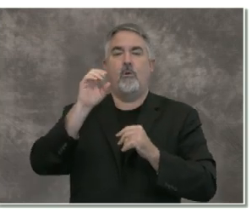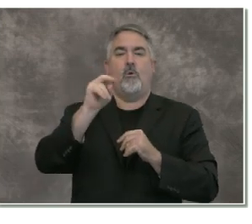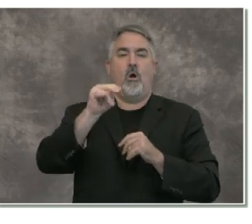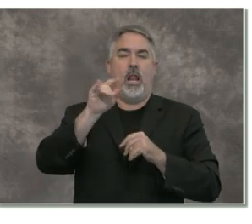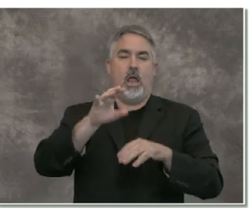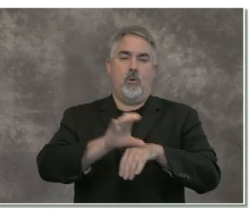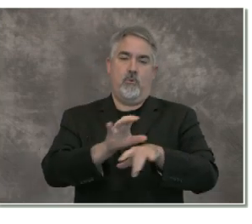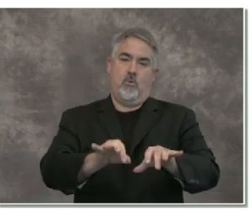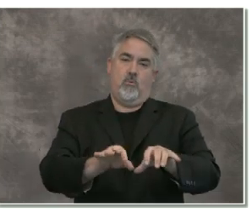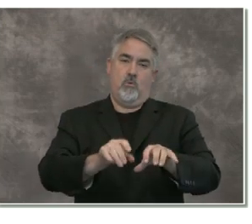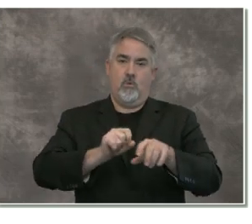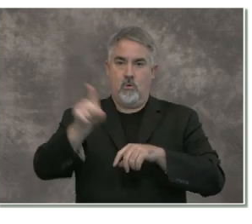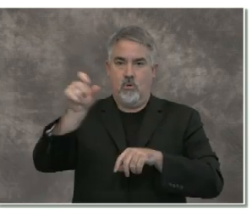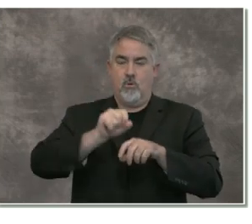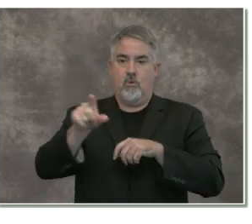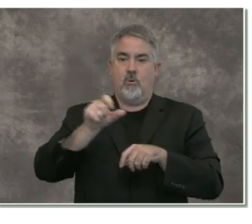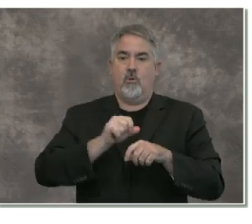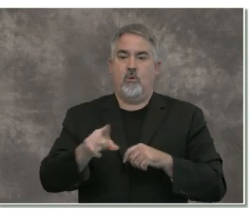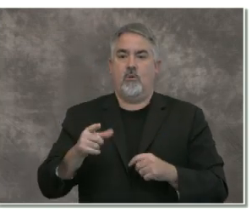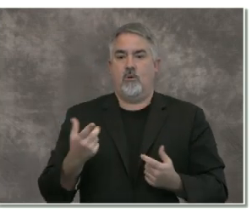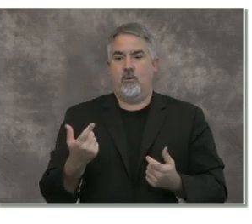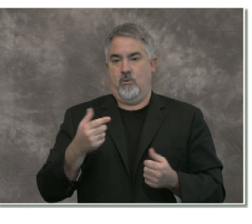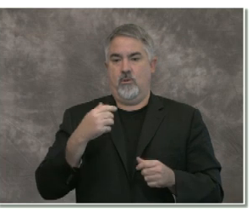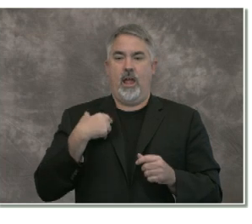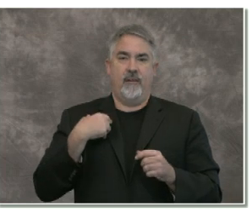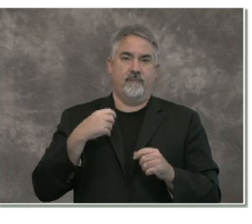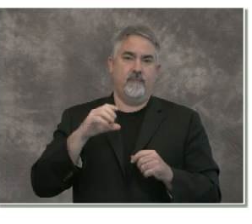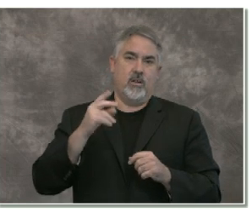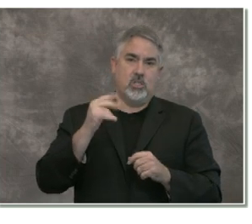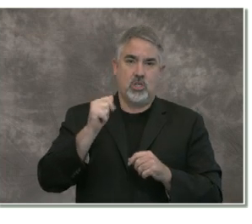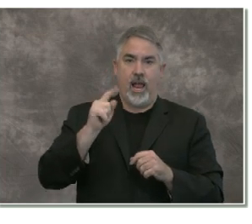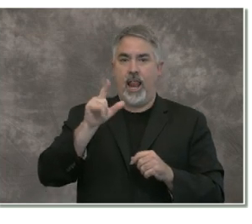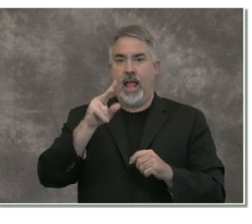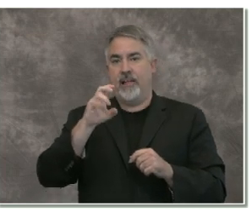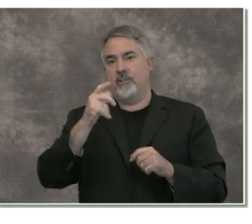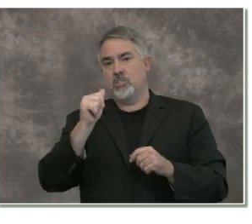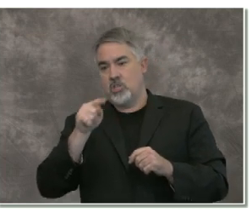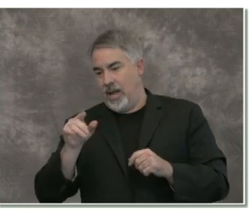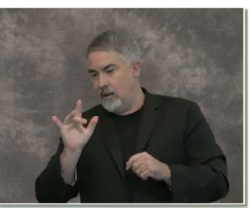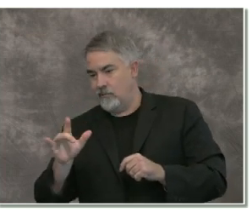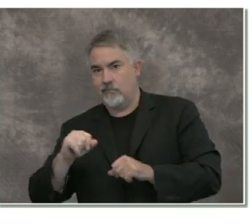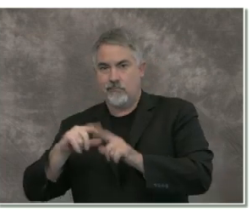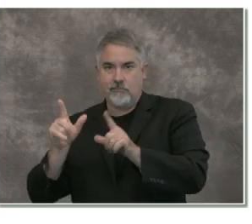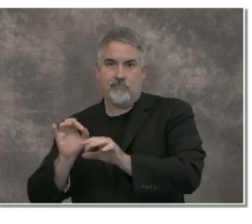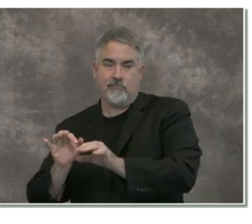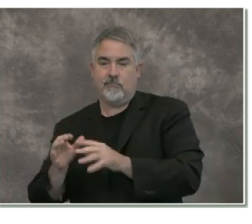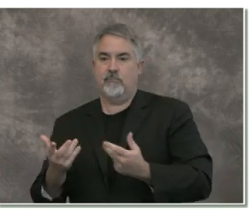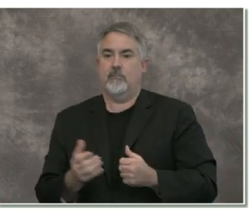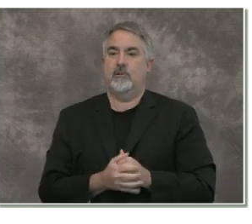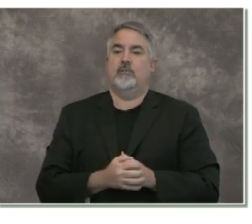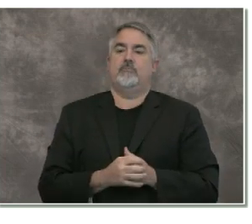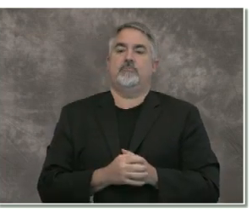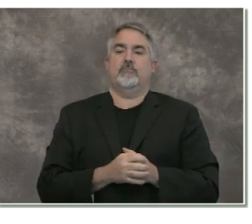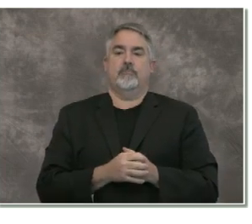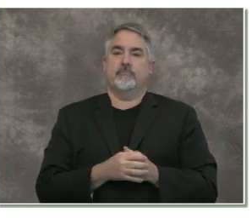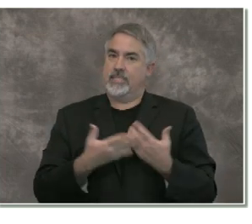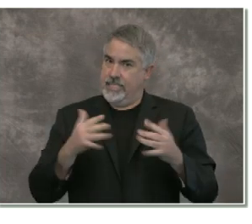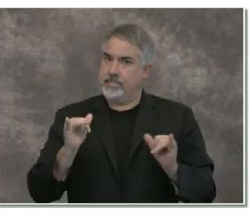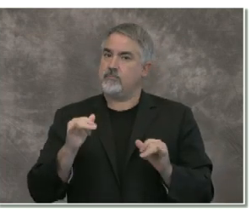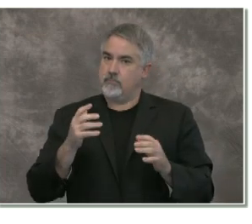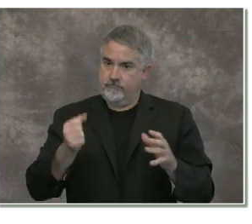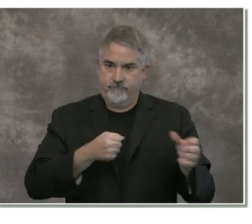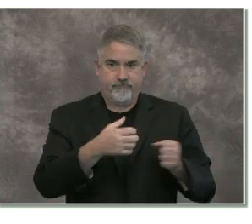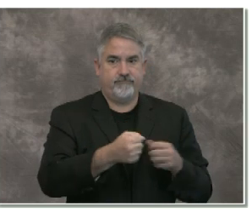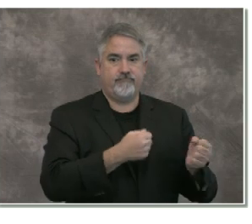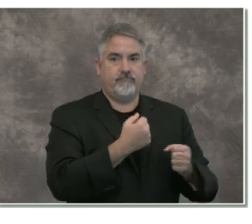chat feature. Meanwhile, our Department of Animal Services is still rescuing animals and taking in strays.